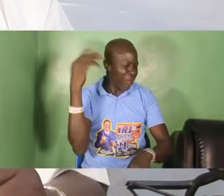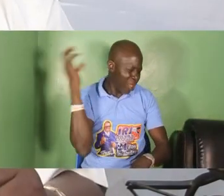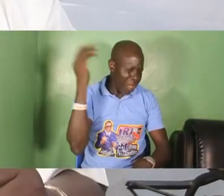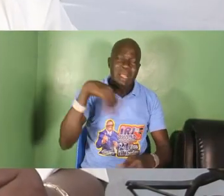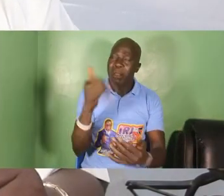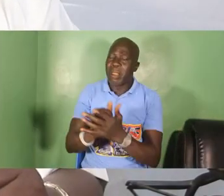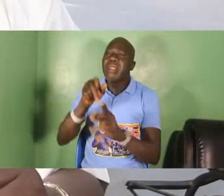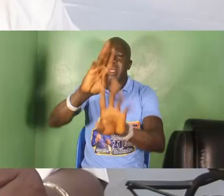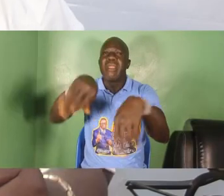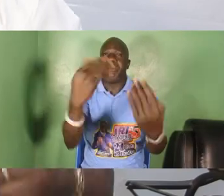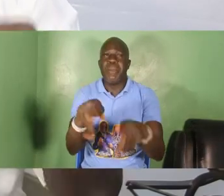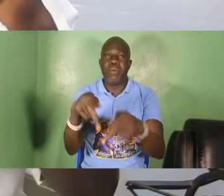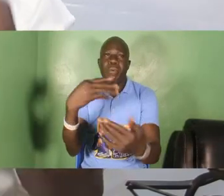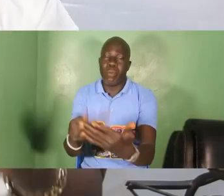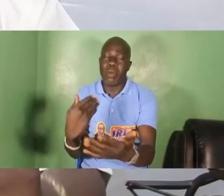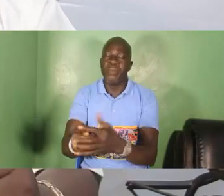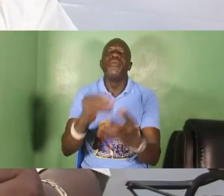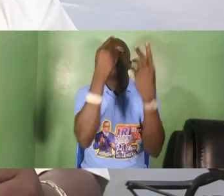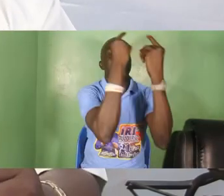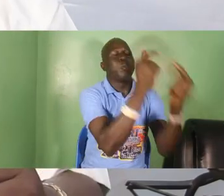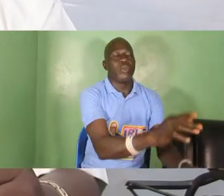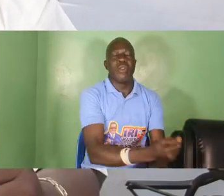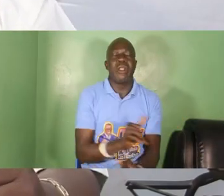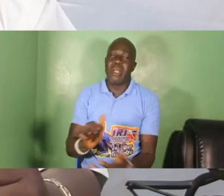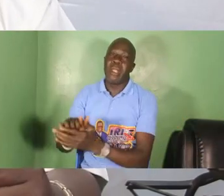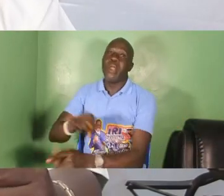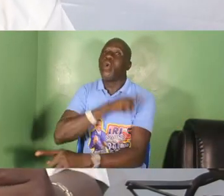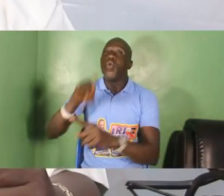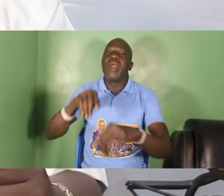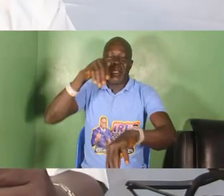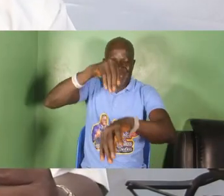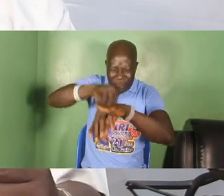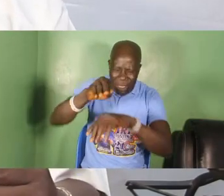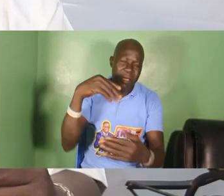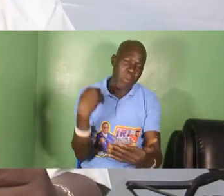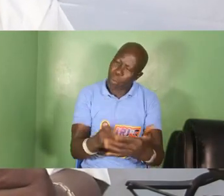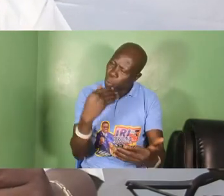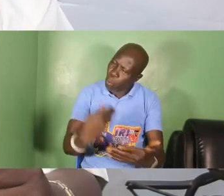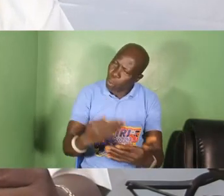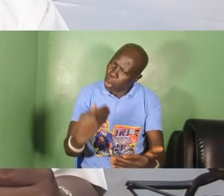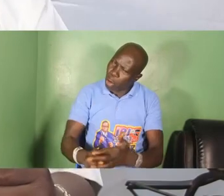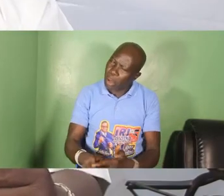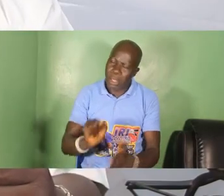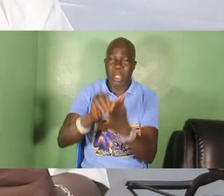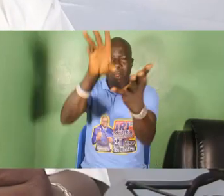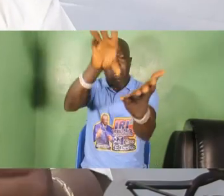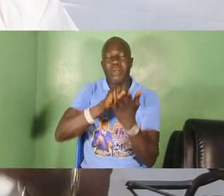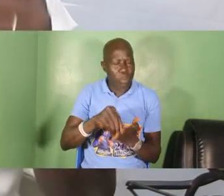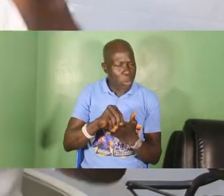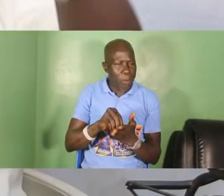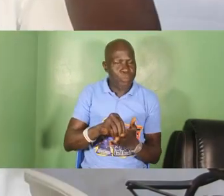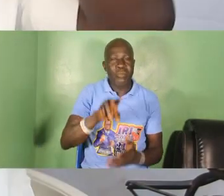She has never heard that she dashed people. And behold, when she sent the alert of the money,